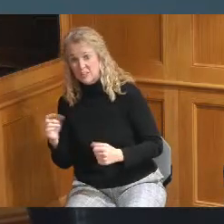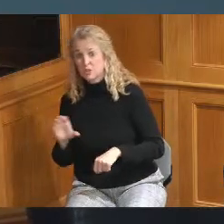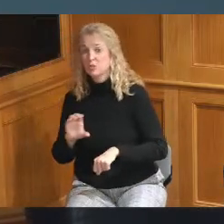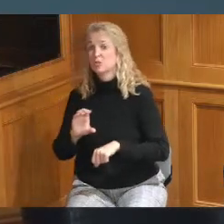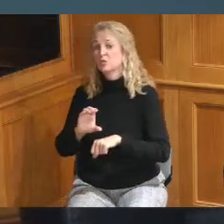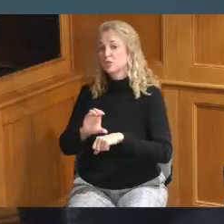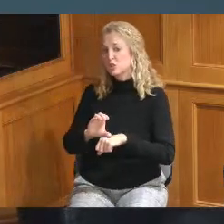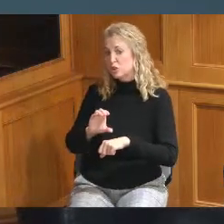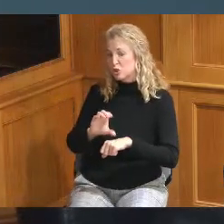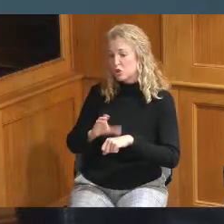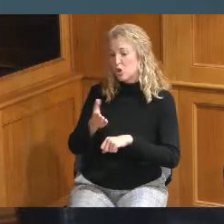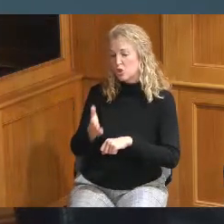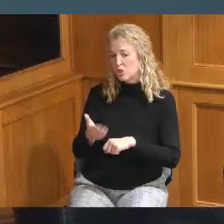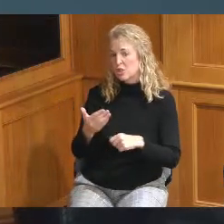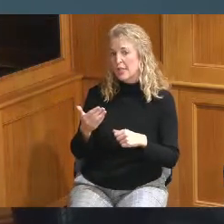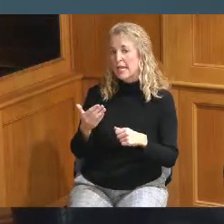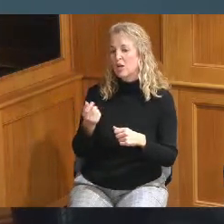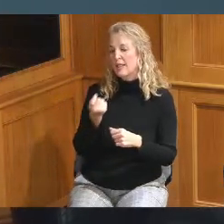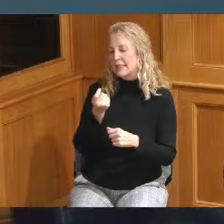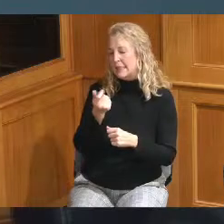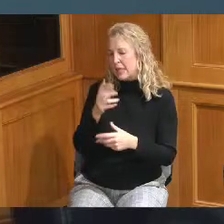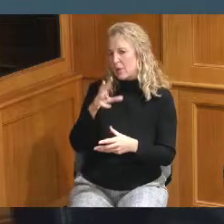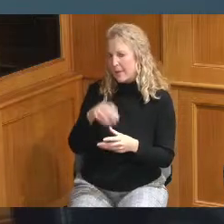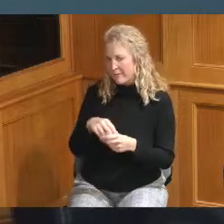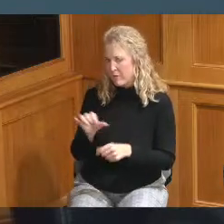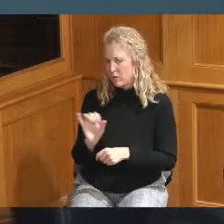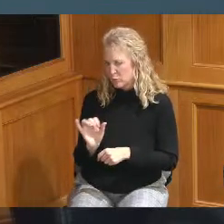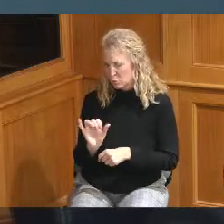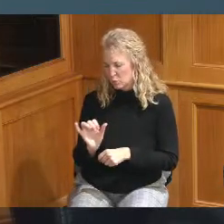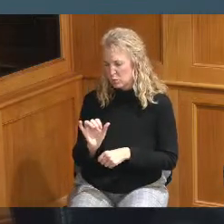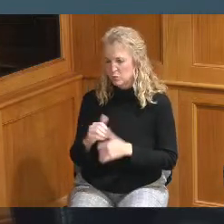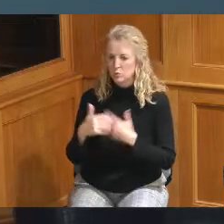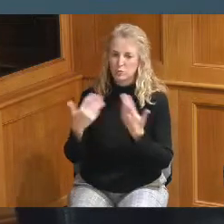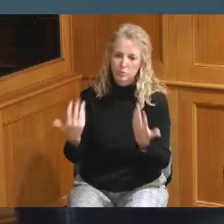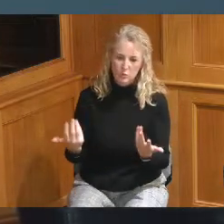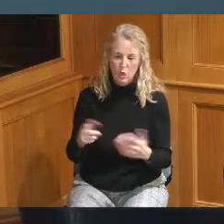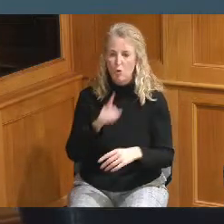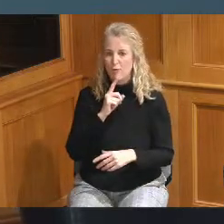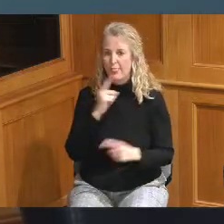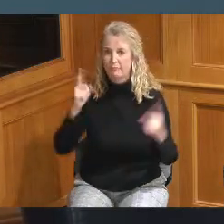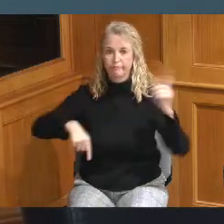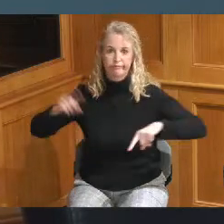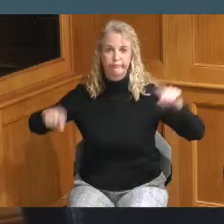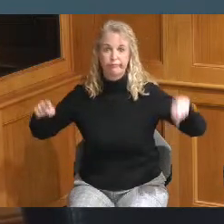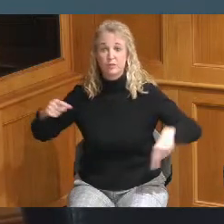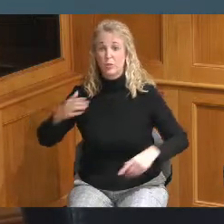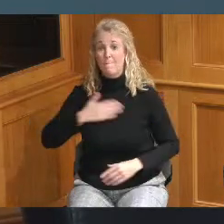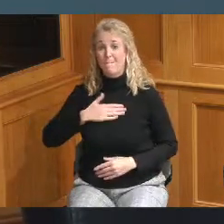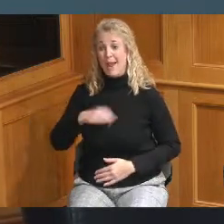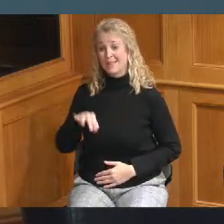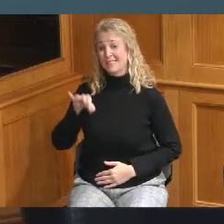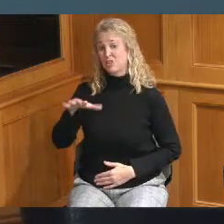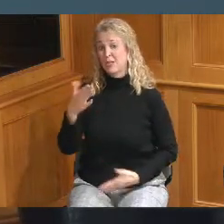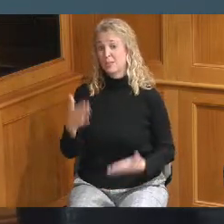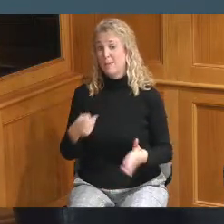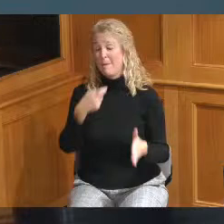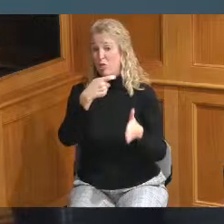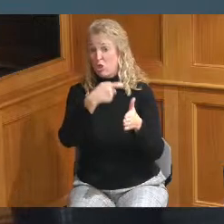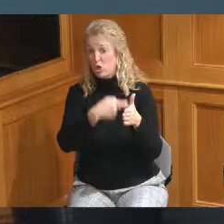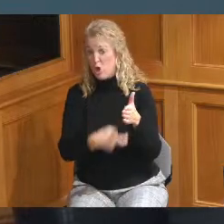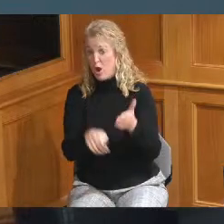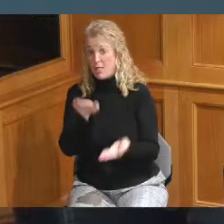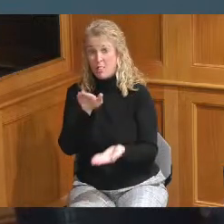some decision-making process on what goes on that land. But I suggested that we reduce the price, if we